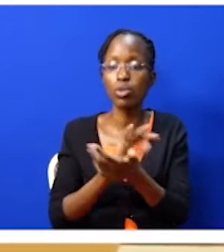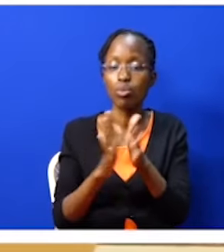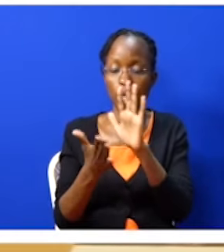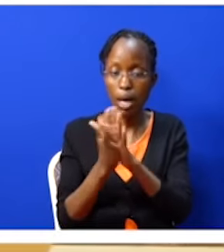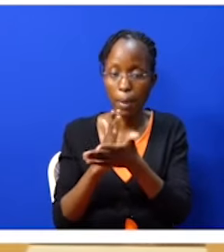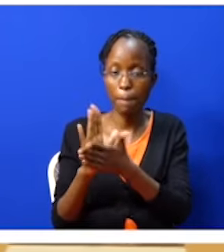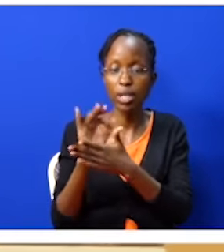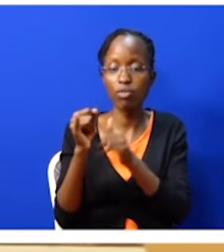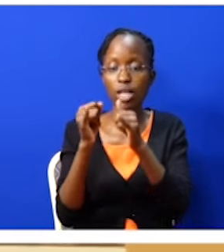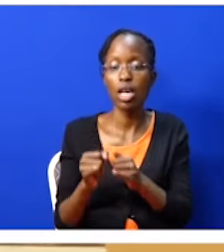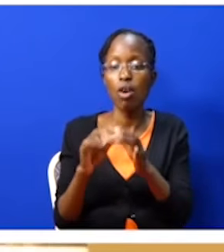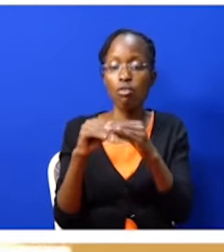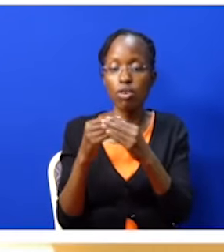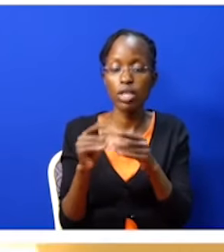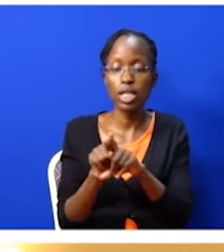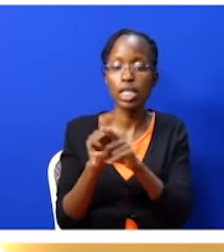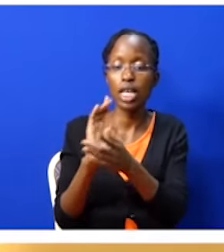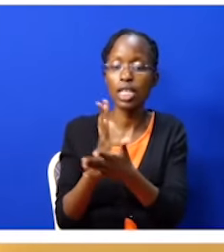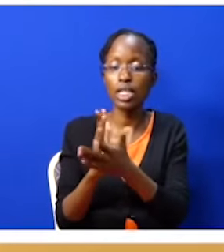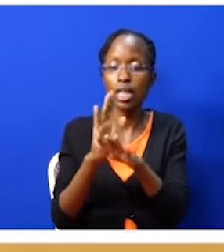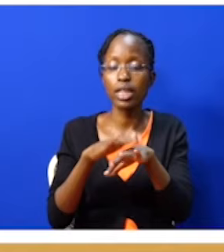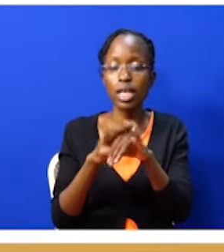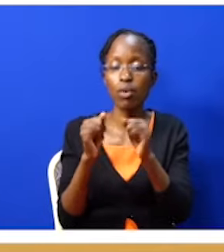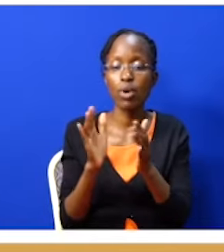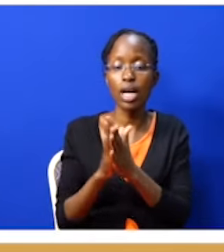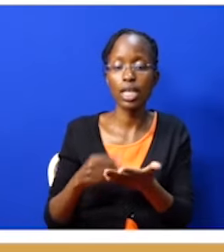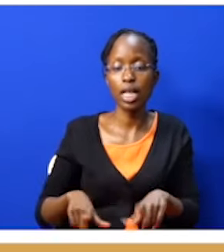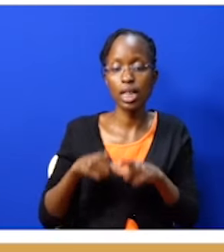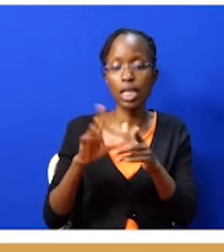of this new creation and share the good news and learn how to